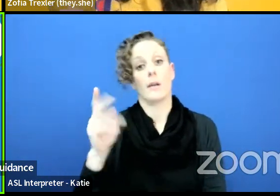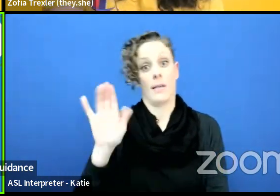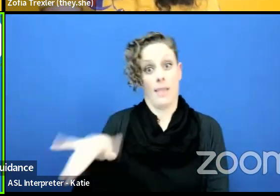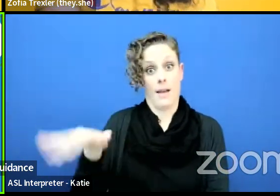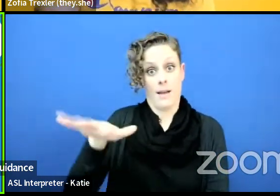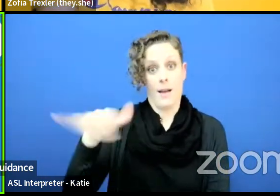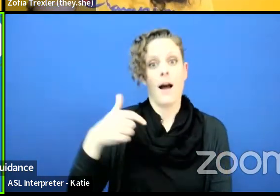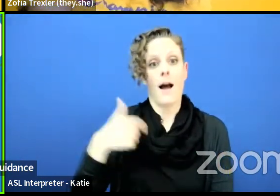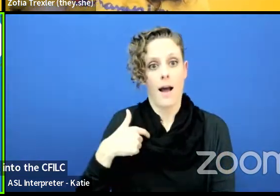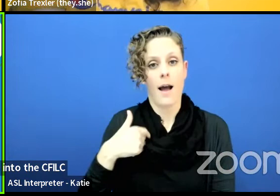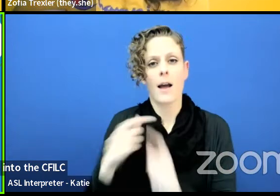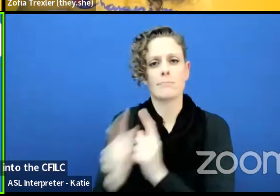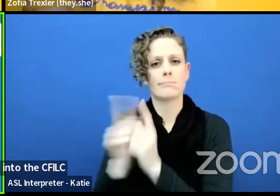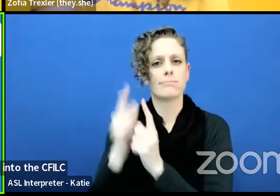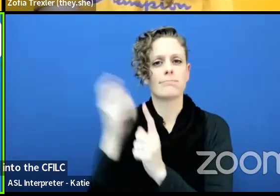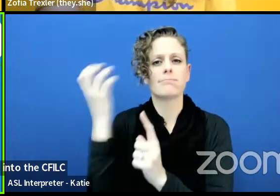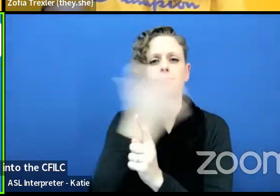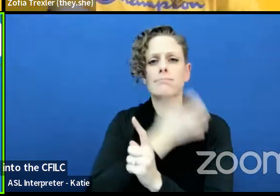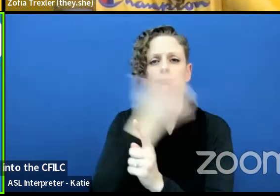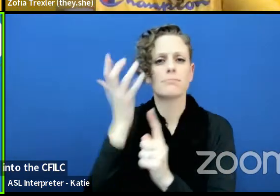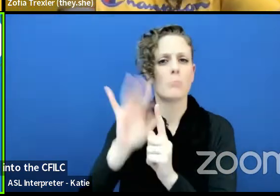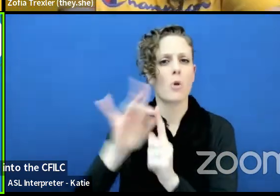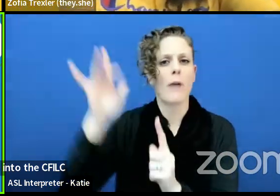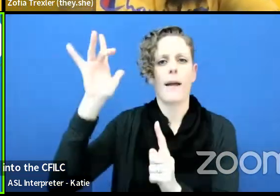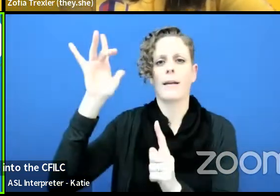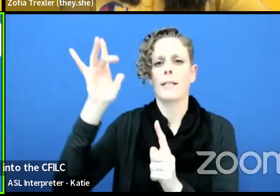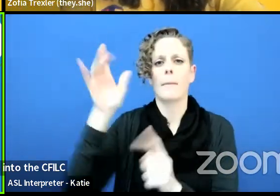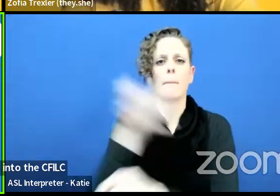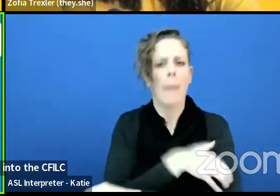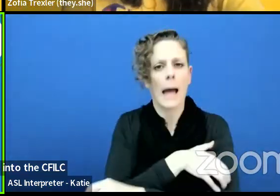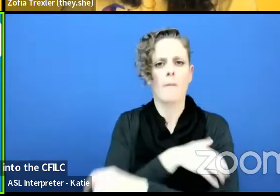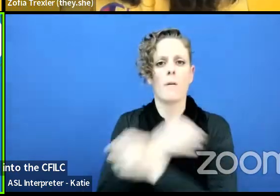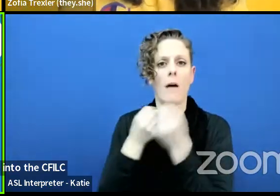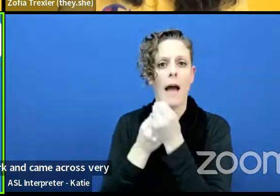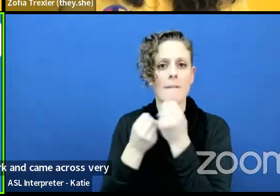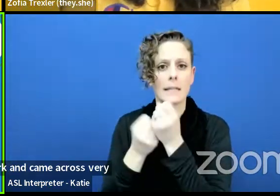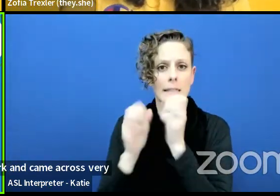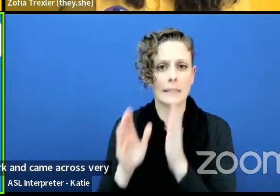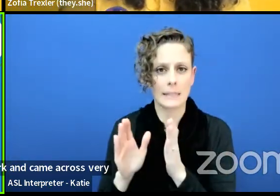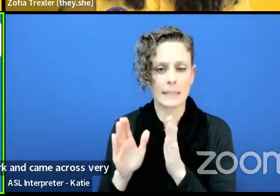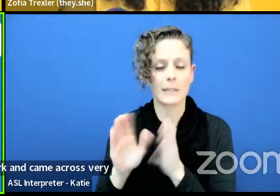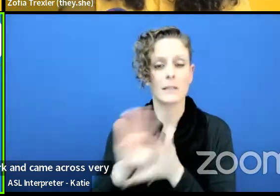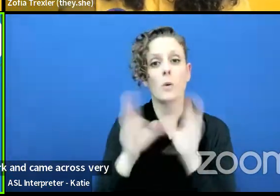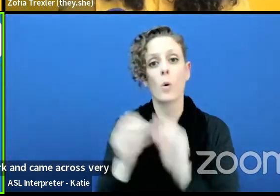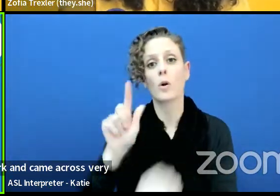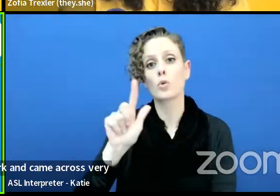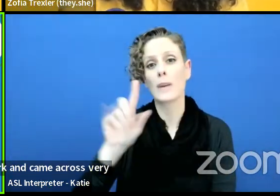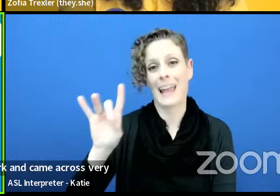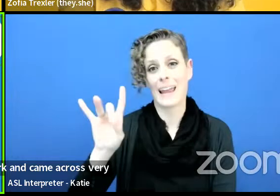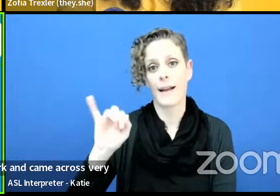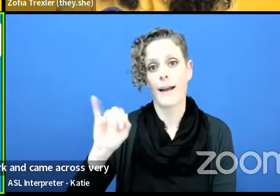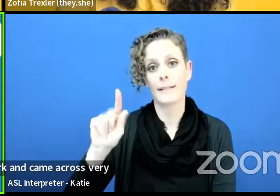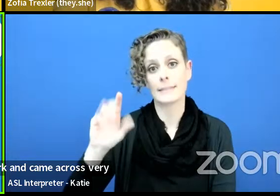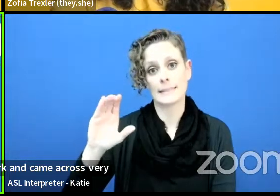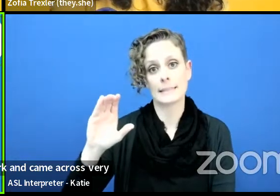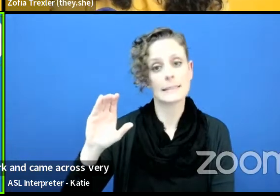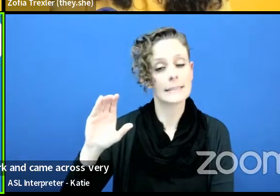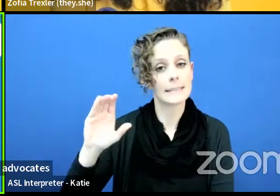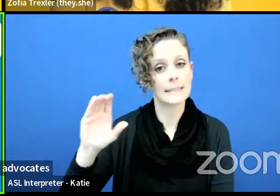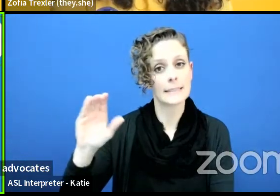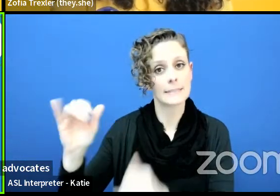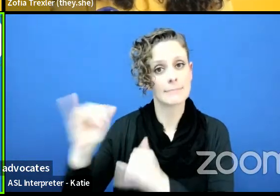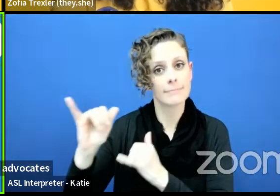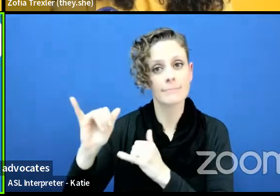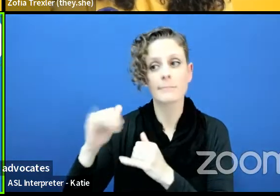very miraculous, some very powerful advocates from 28 ILCs being able to team up with, problem